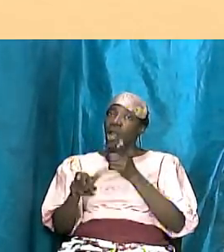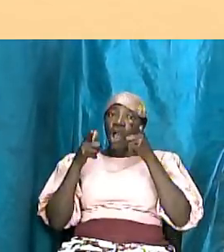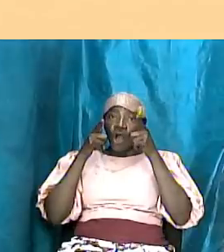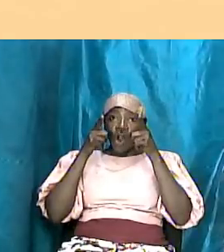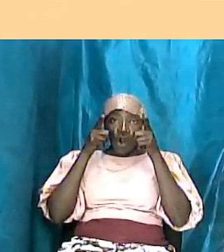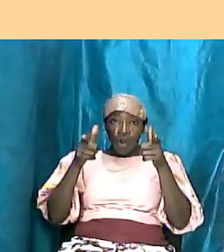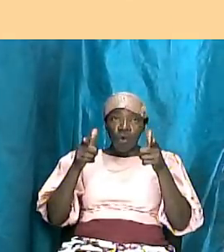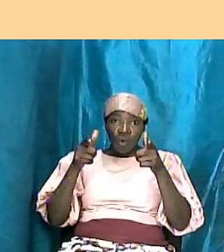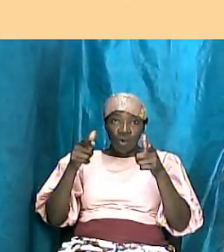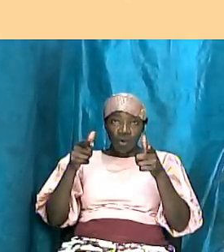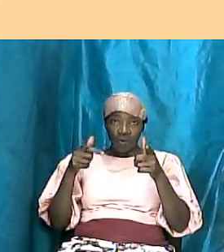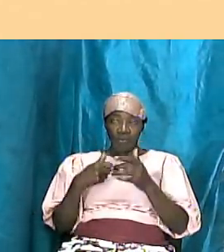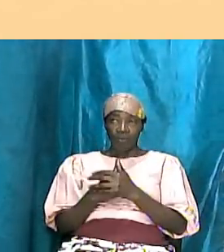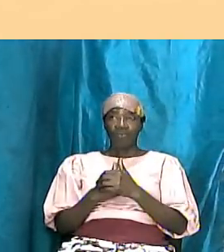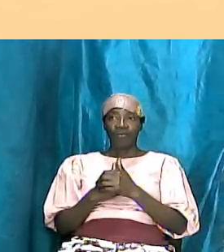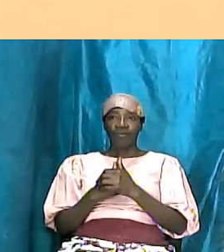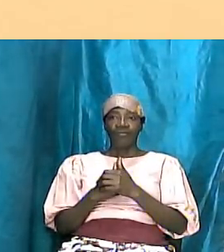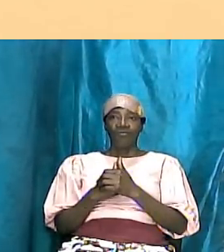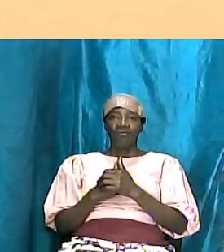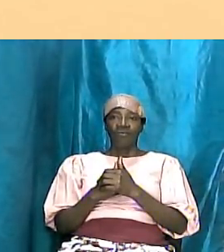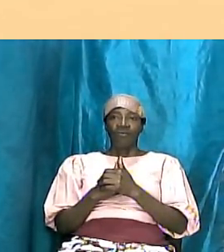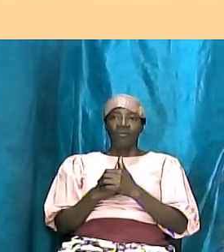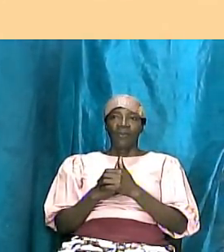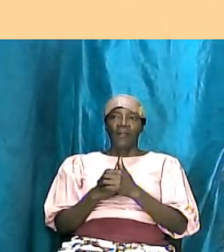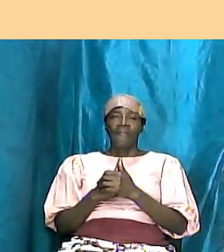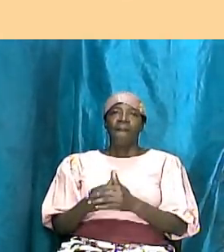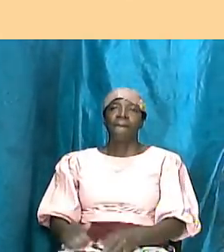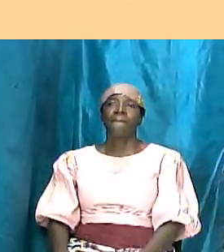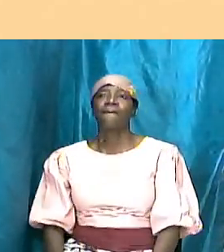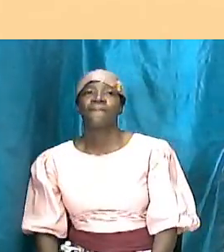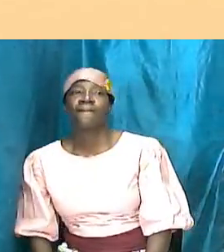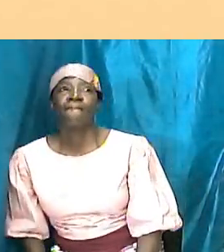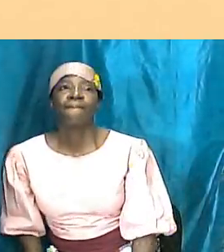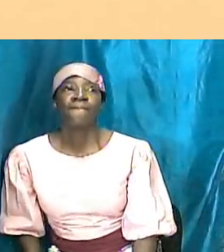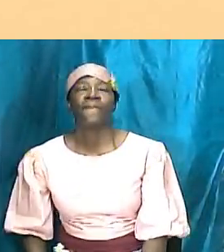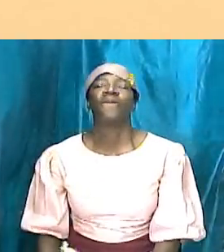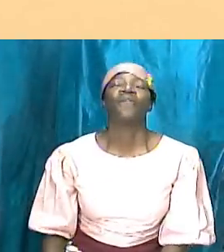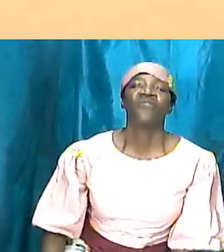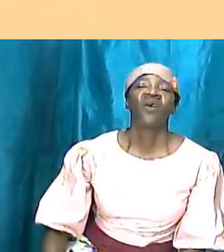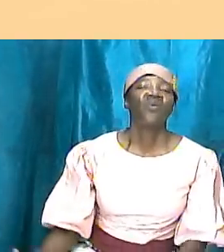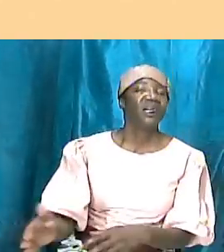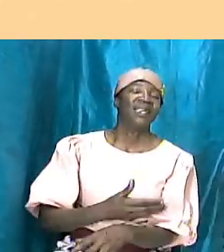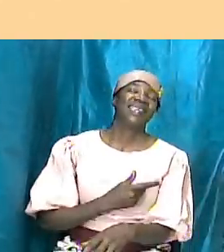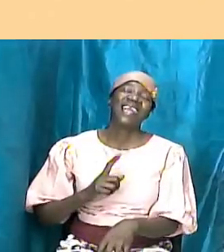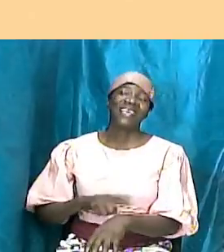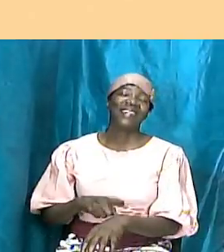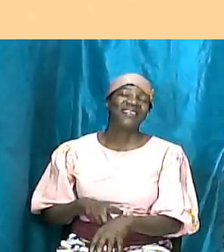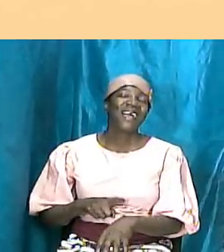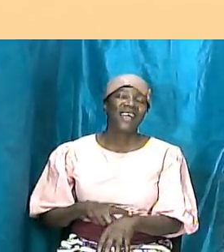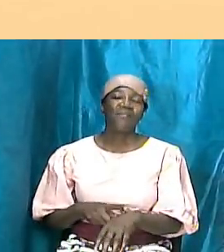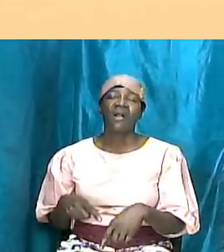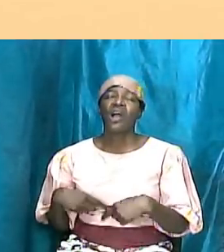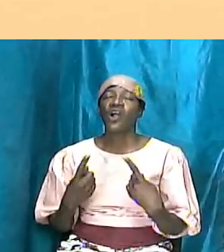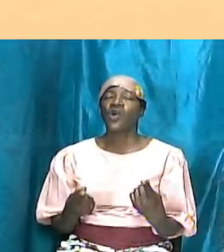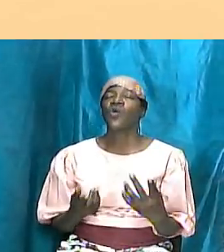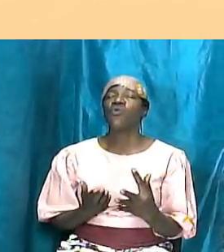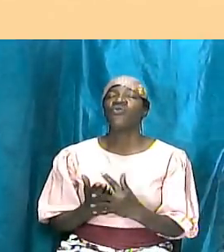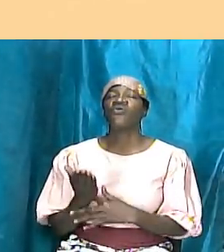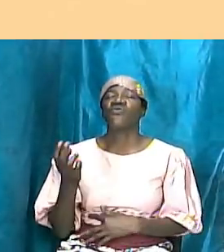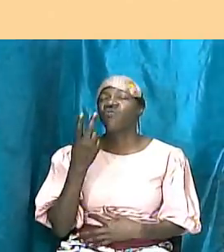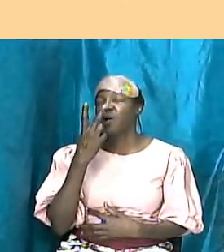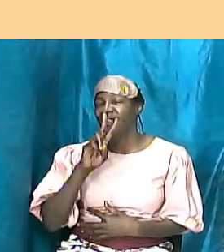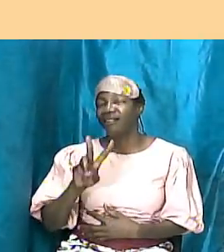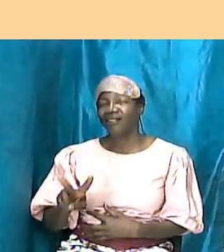deeply together? So let me bring up the slide, and we are going to take our time, and we are going to go through and